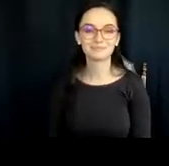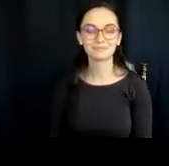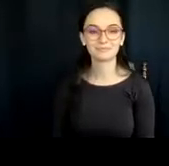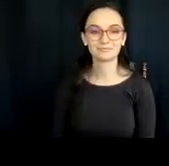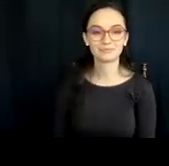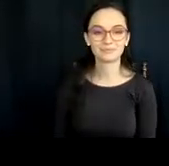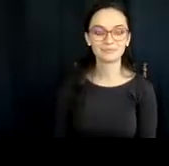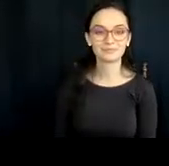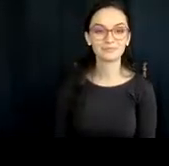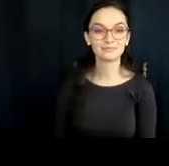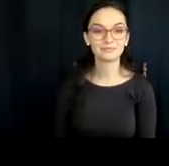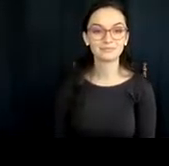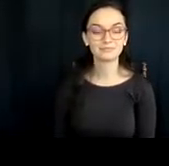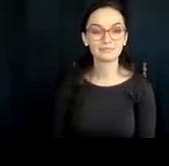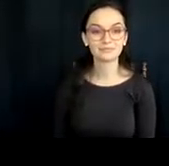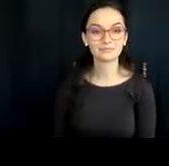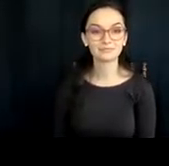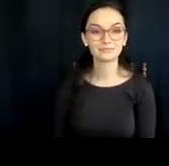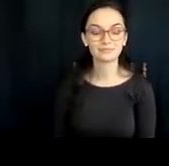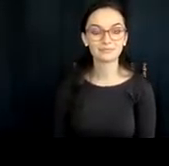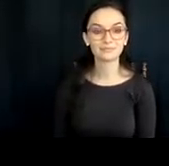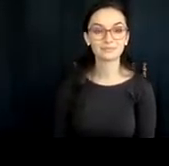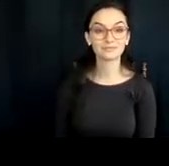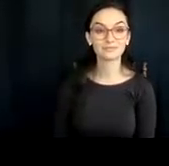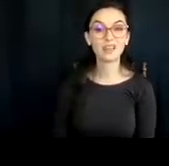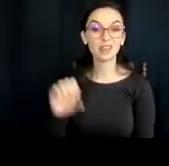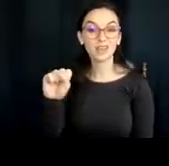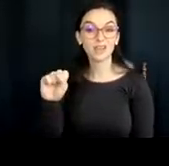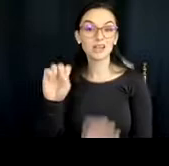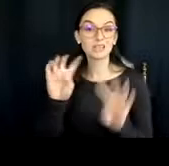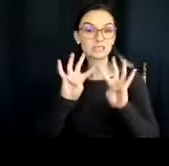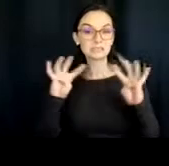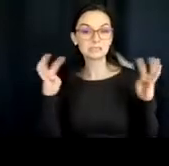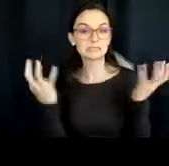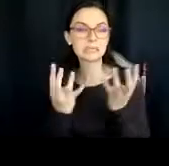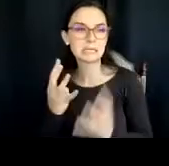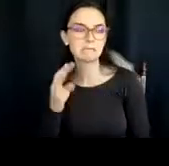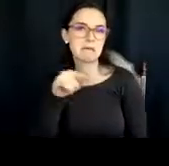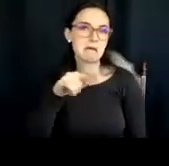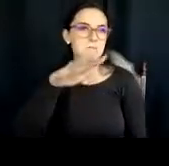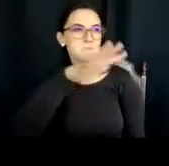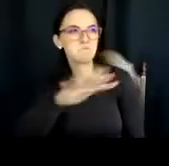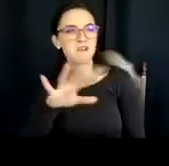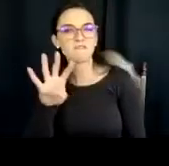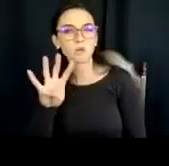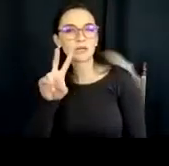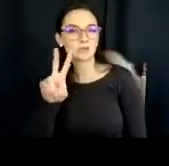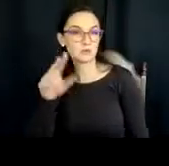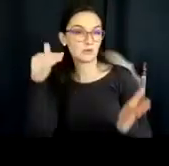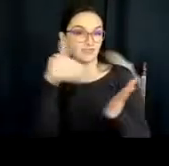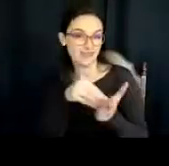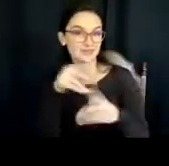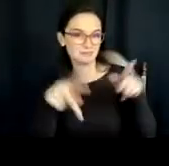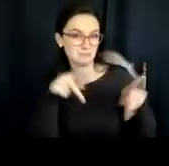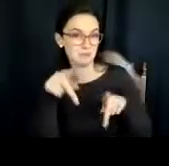And the stadium, at that point, the capacity was about 42,000, and it looked